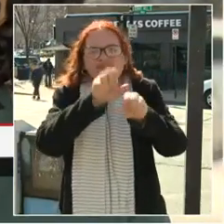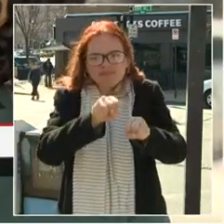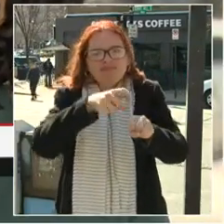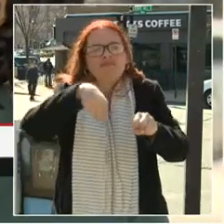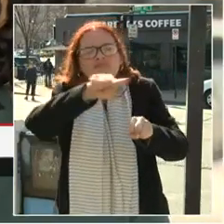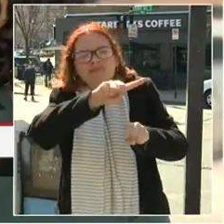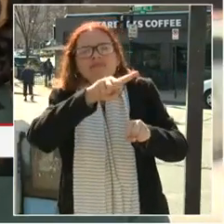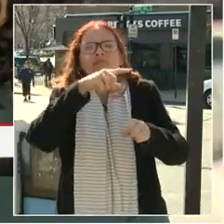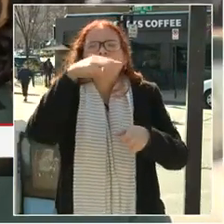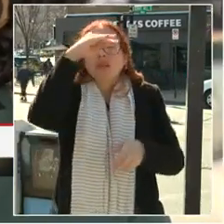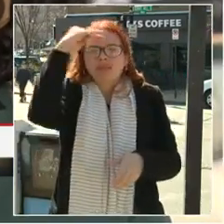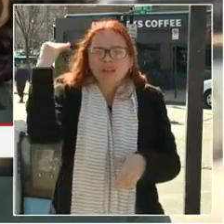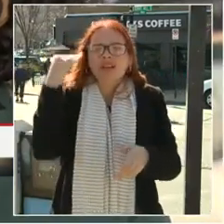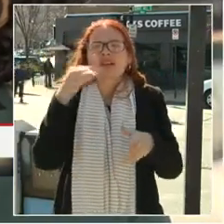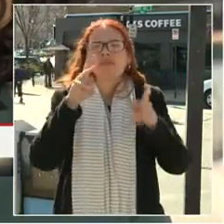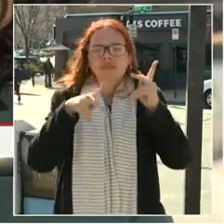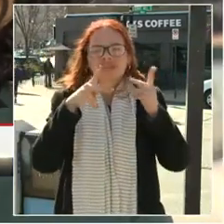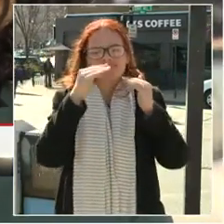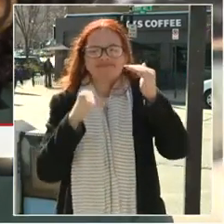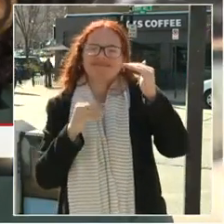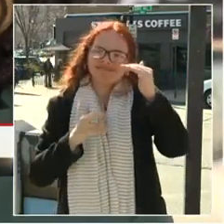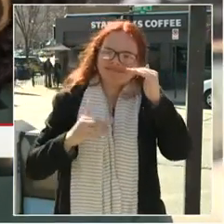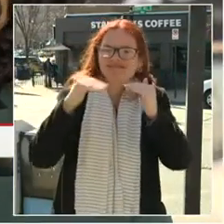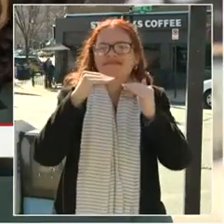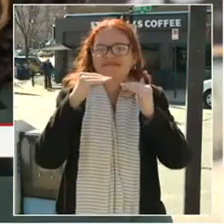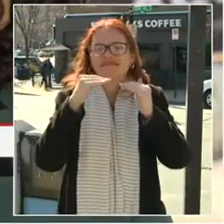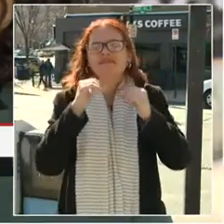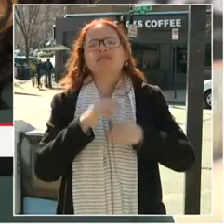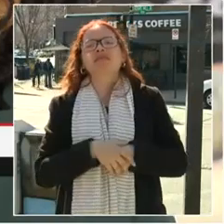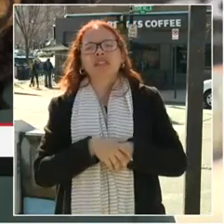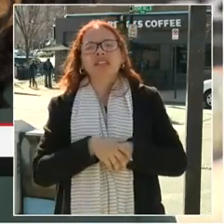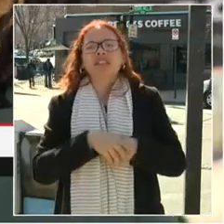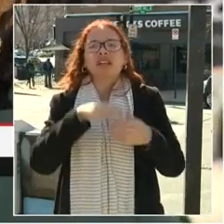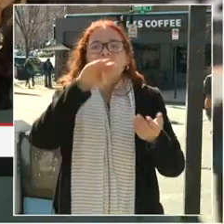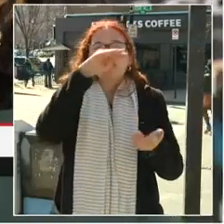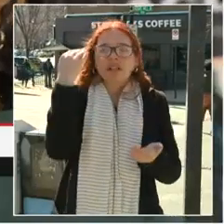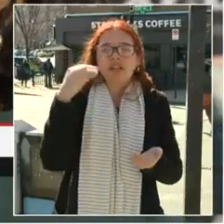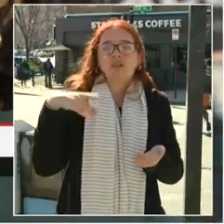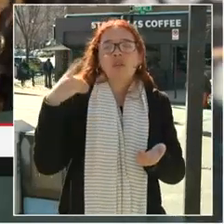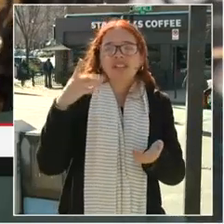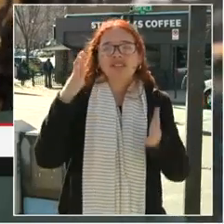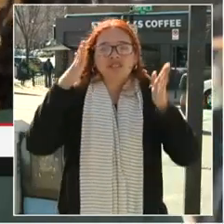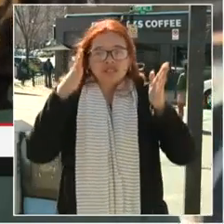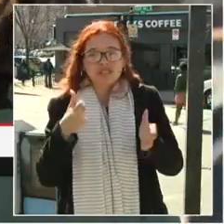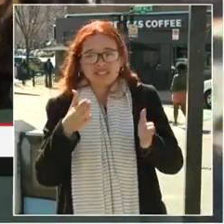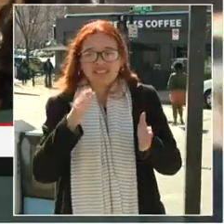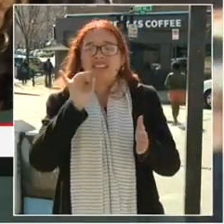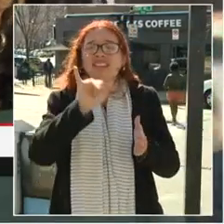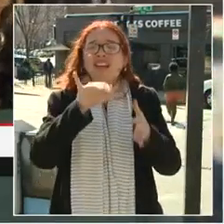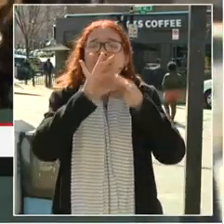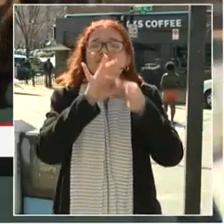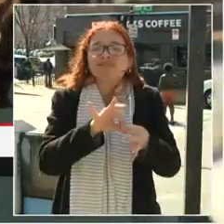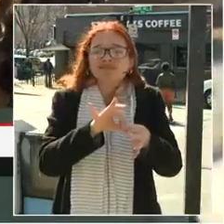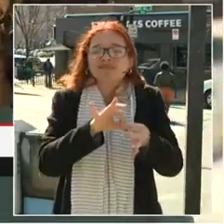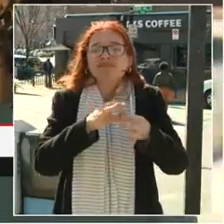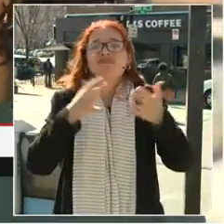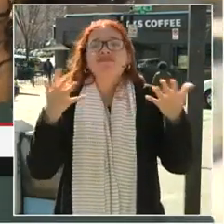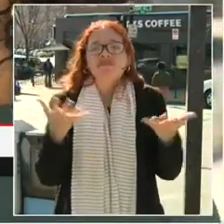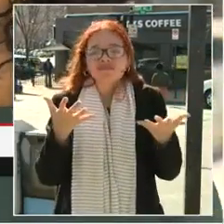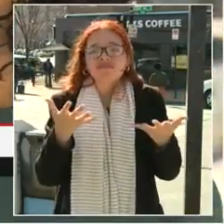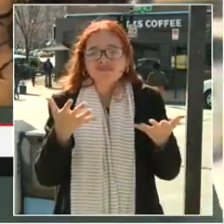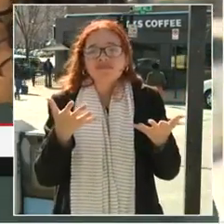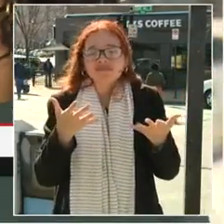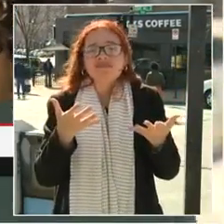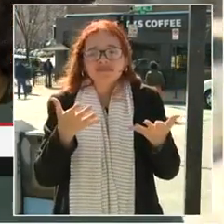really focused on black Washingtonians, that black homeowners fund, and raising the wealth of